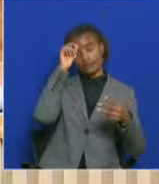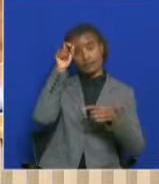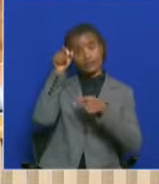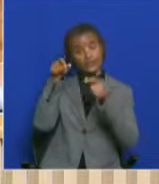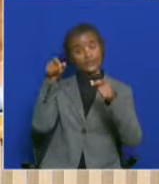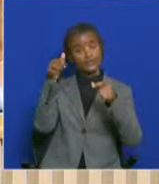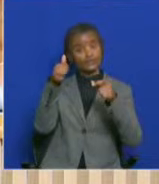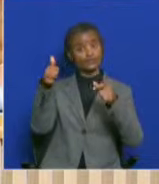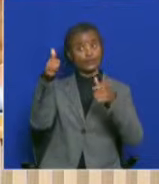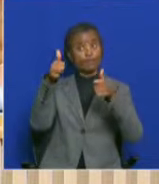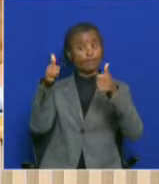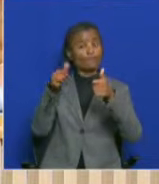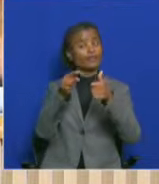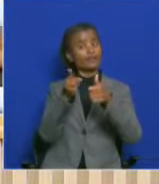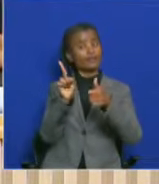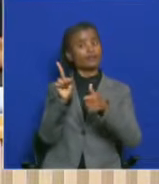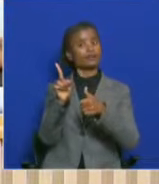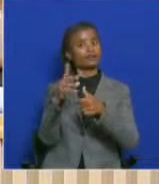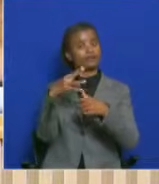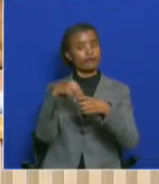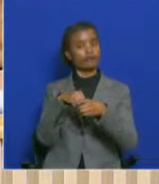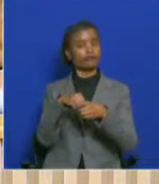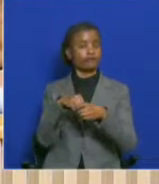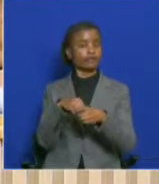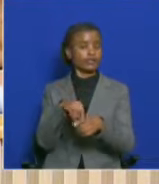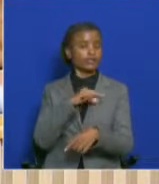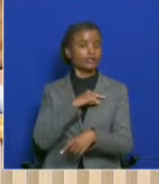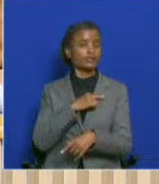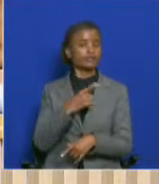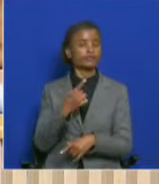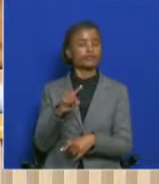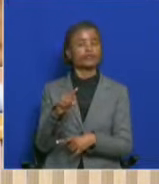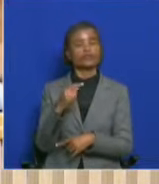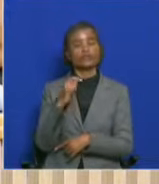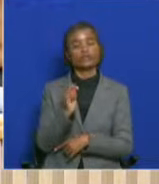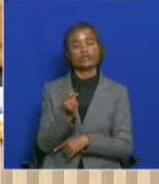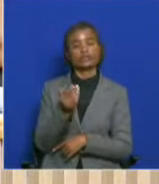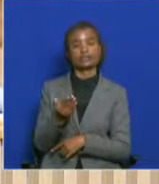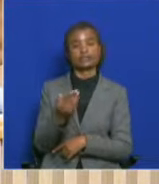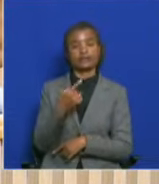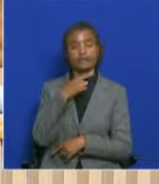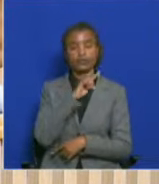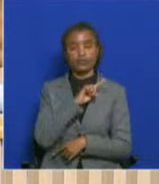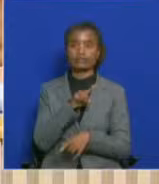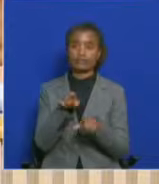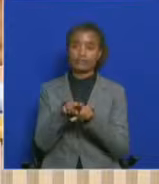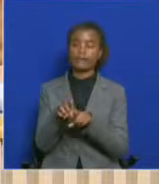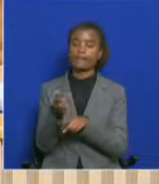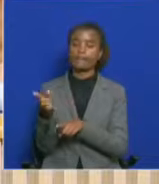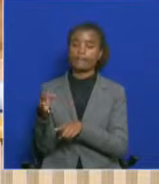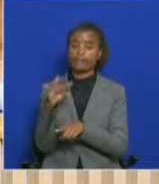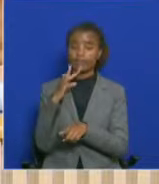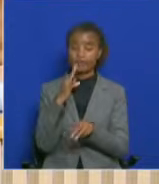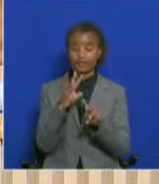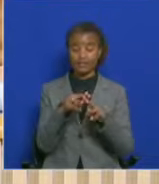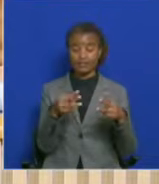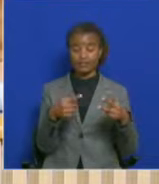potentially guilty of tender fraud. So that's what the article is about. We don't need to open it and read it.